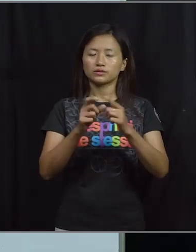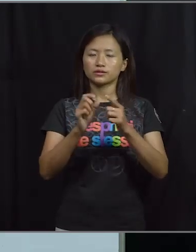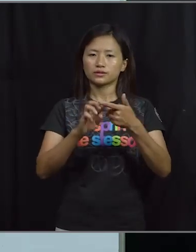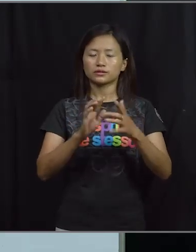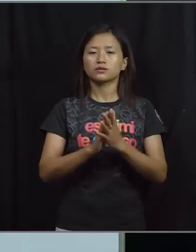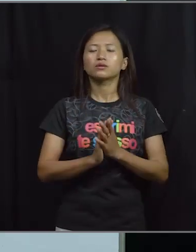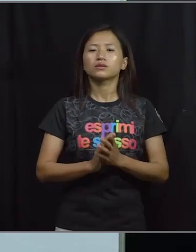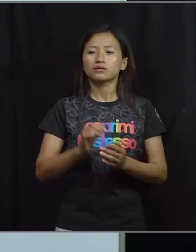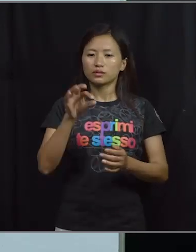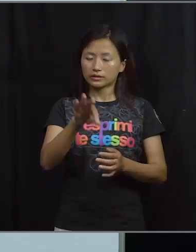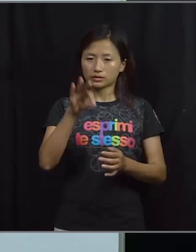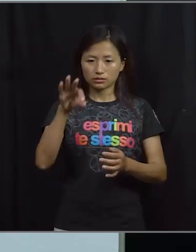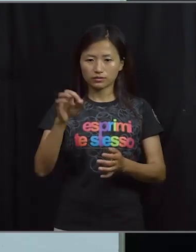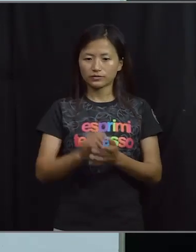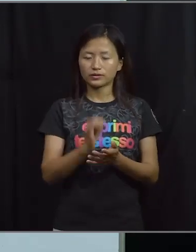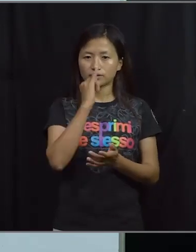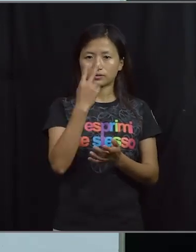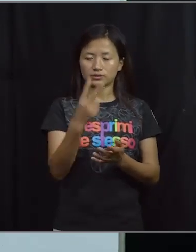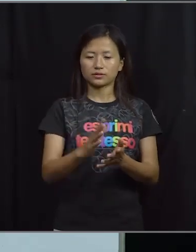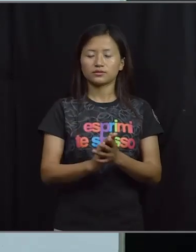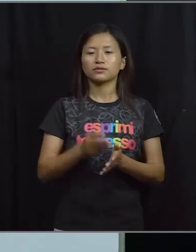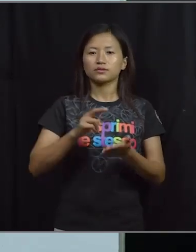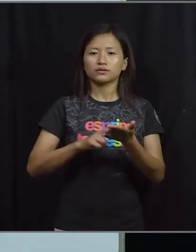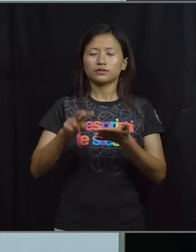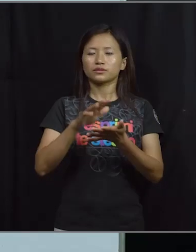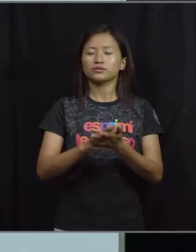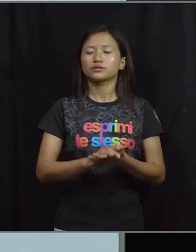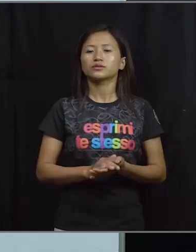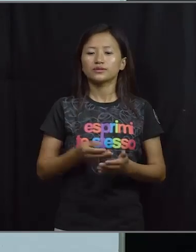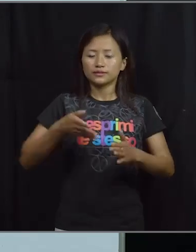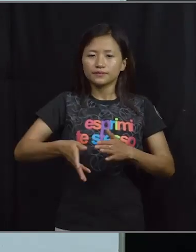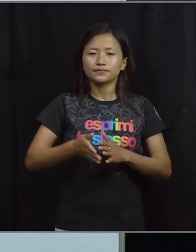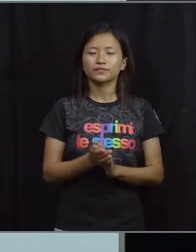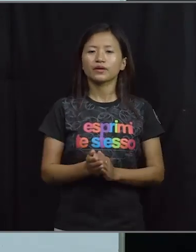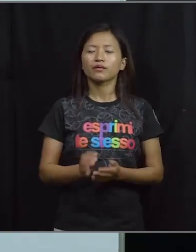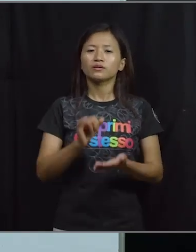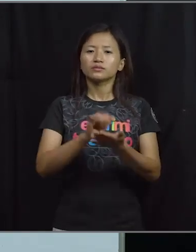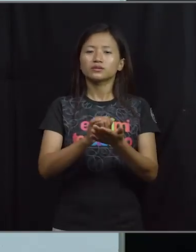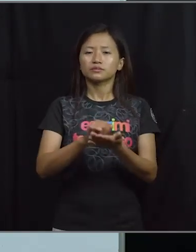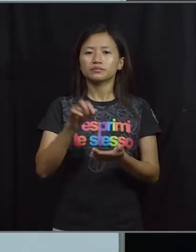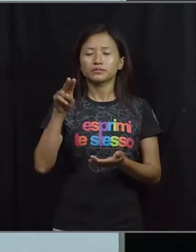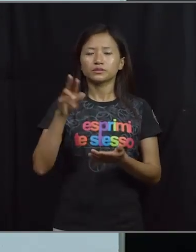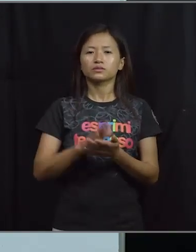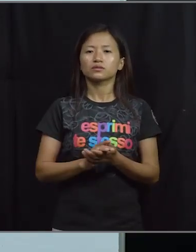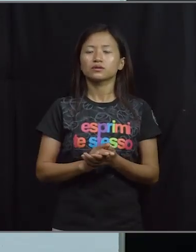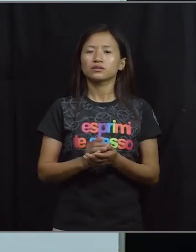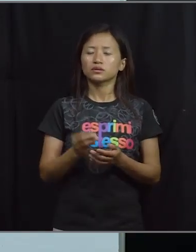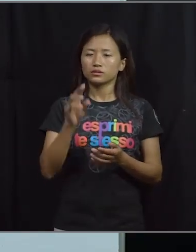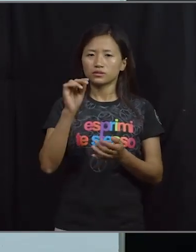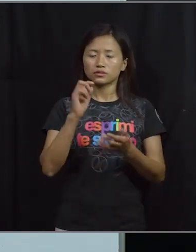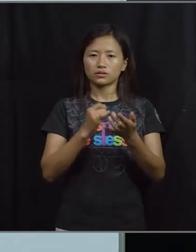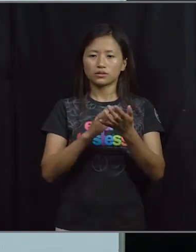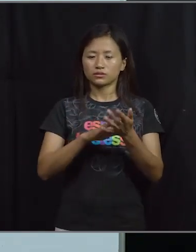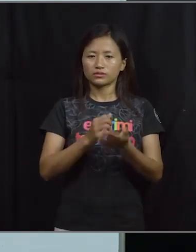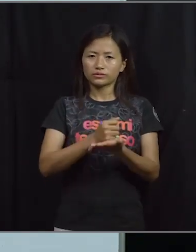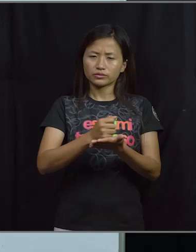identify it and nurture it. And if they are not born with it, that means they can induce it in them through